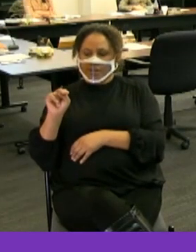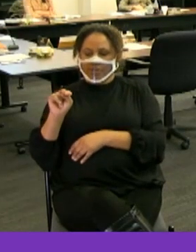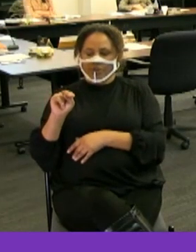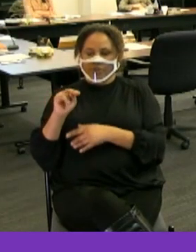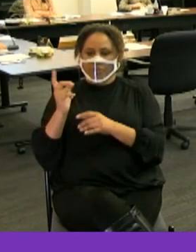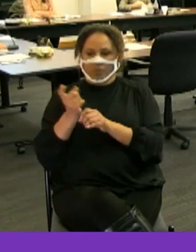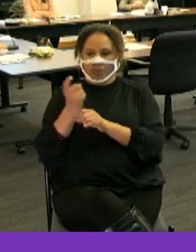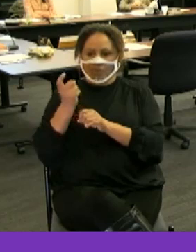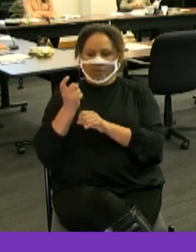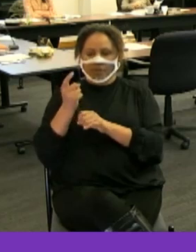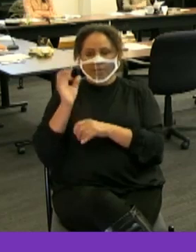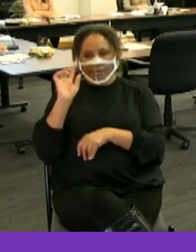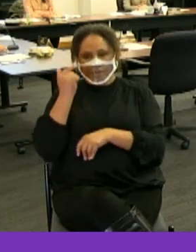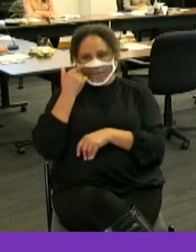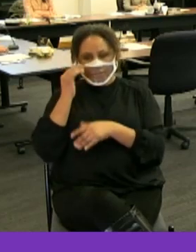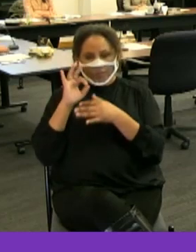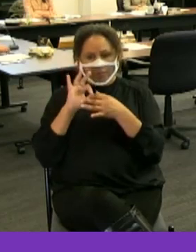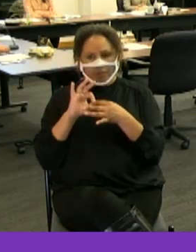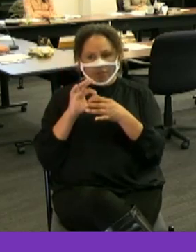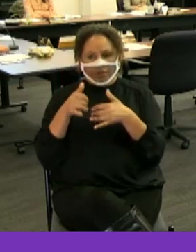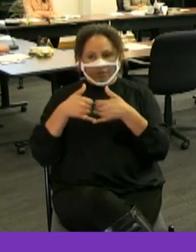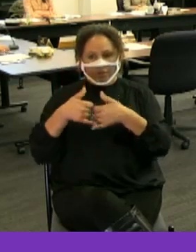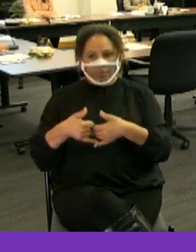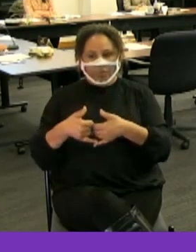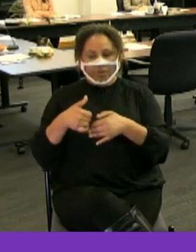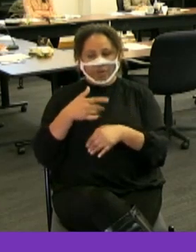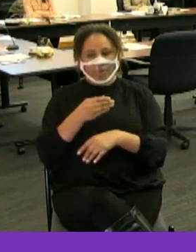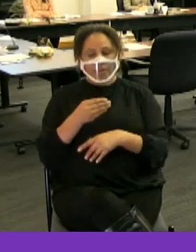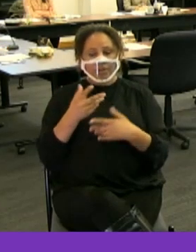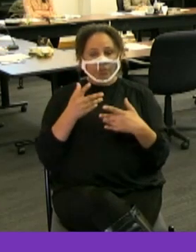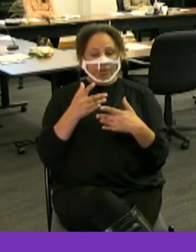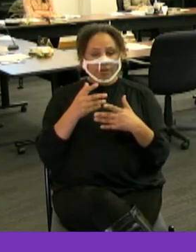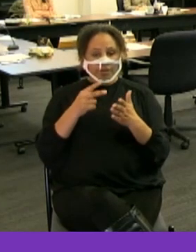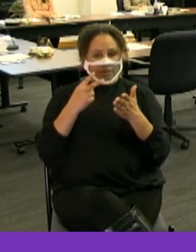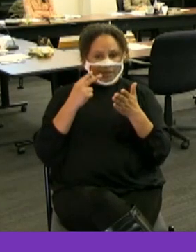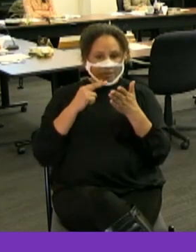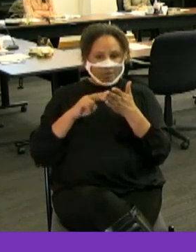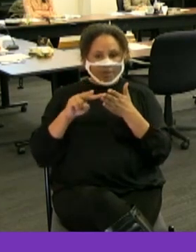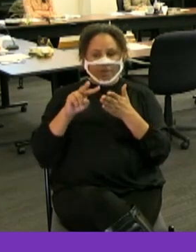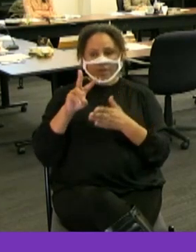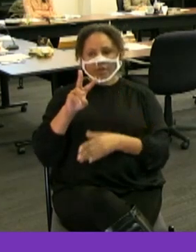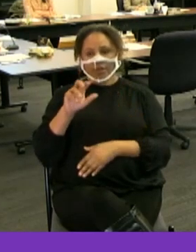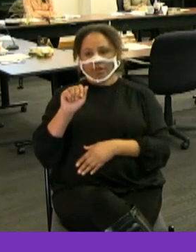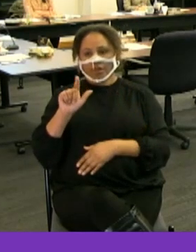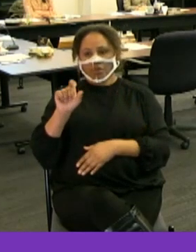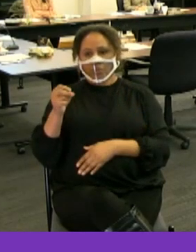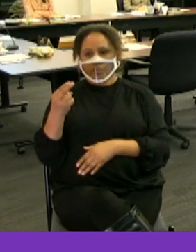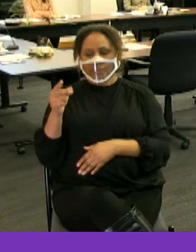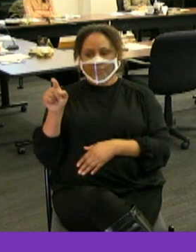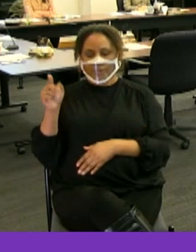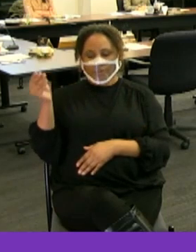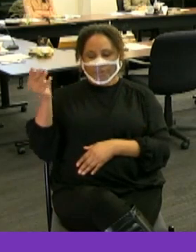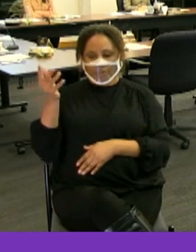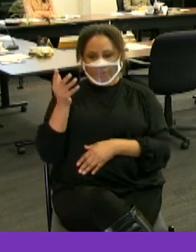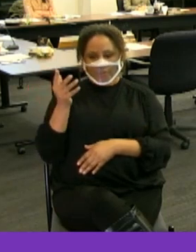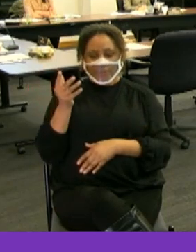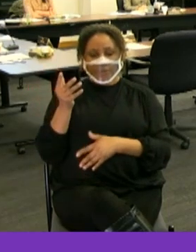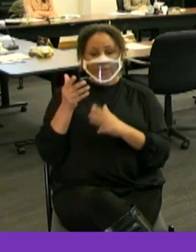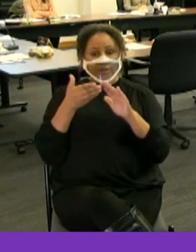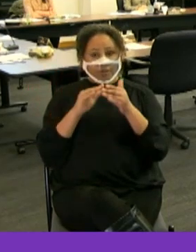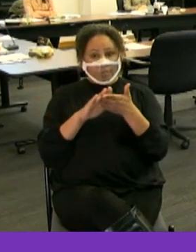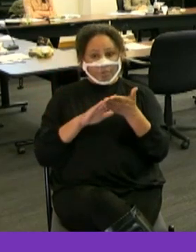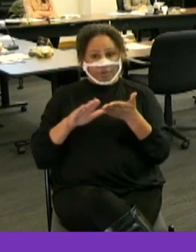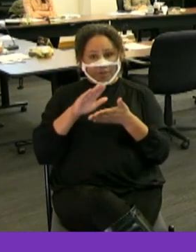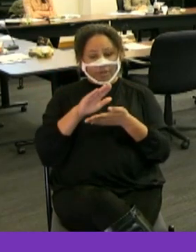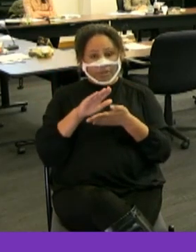Award. And what Secretary Walsh told us was that the community